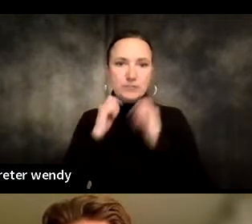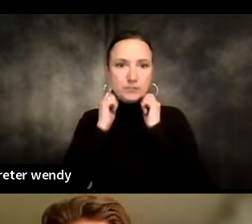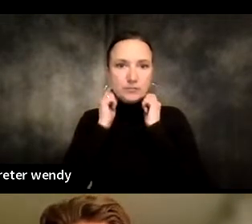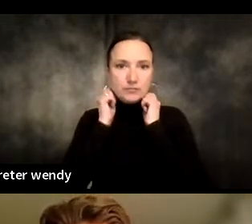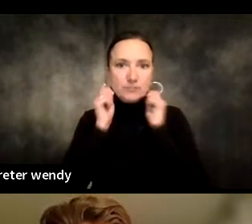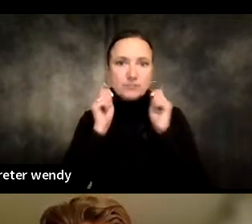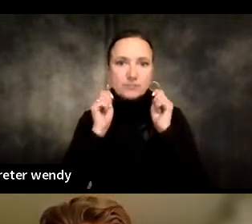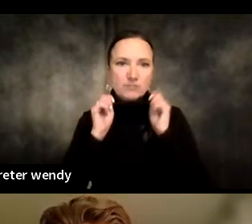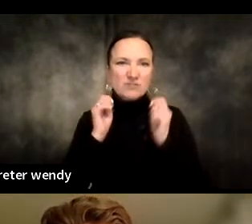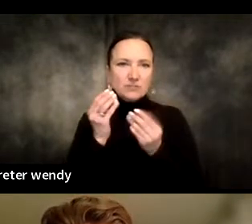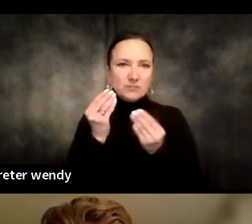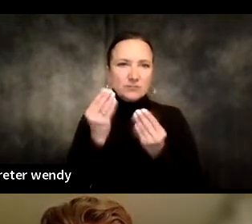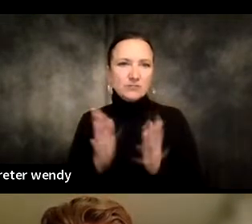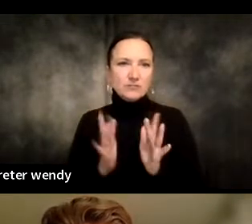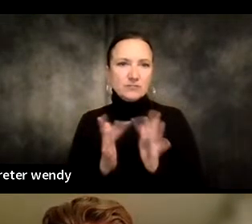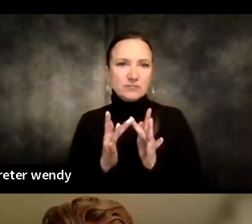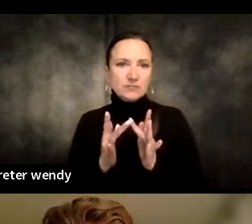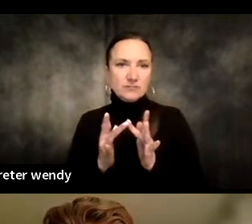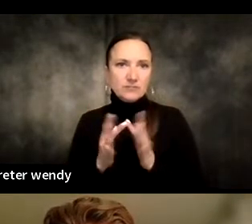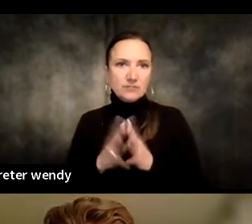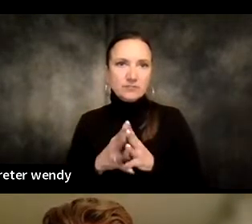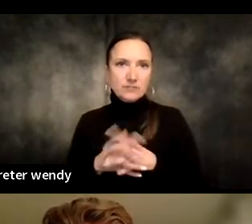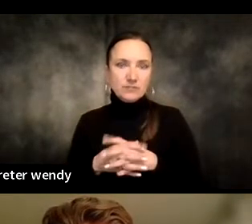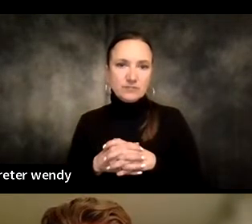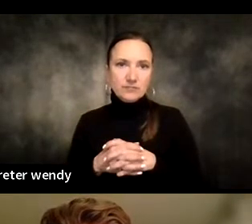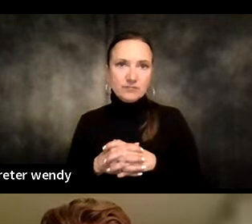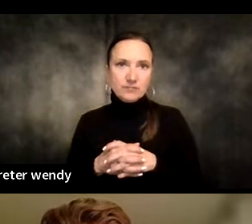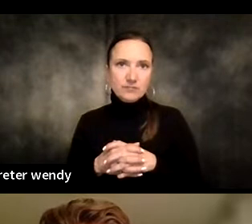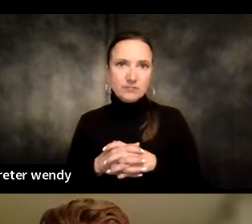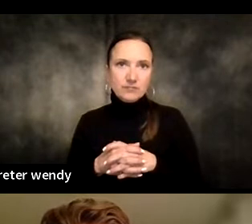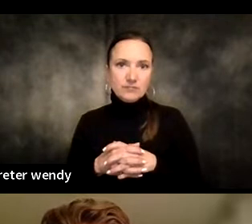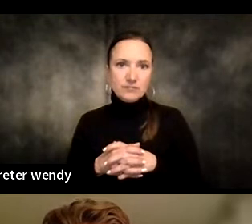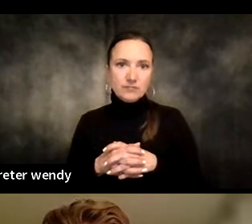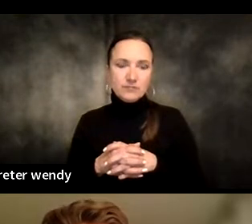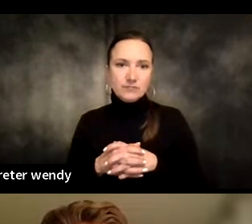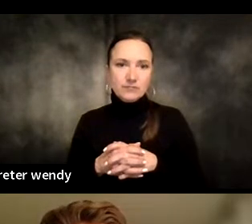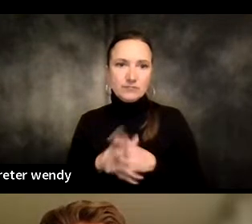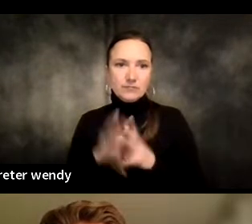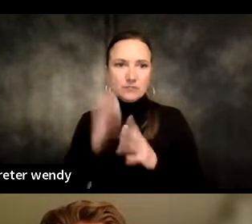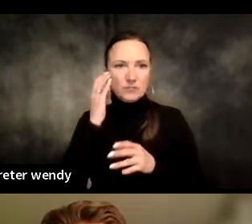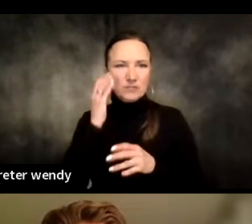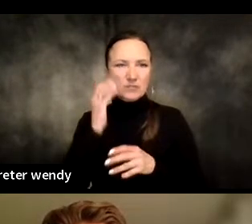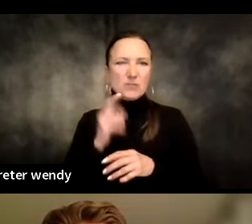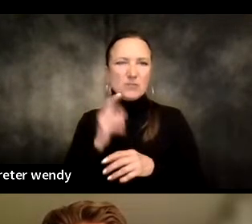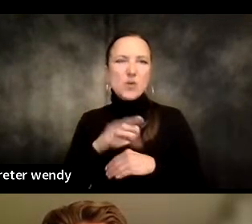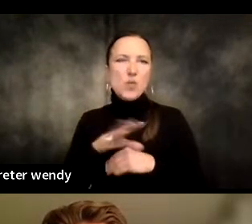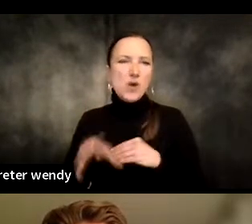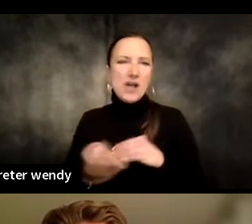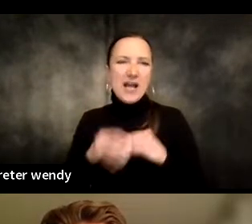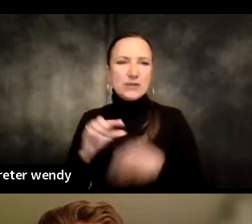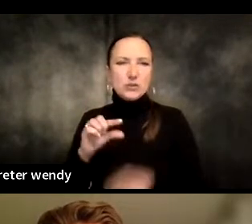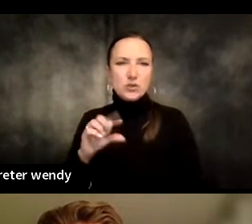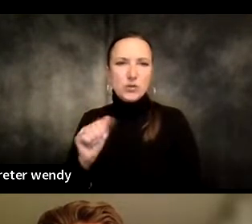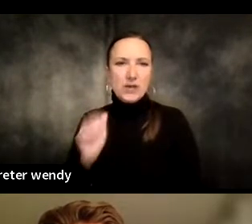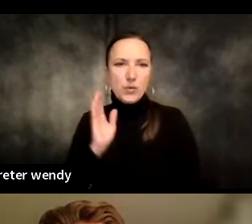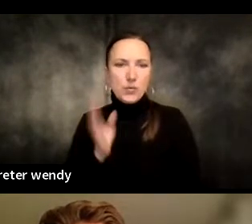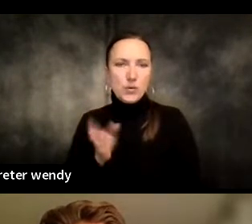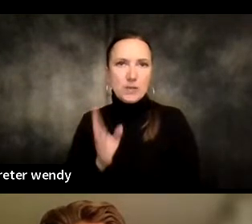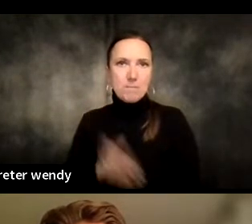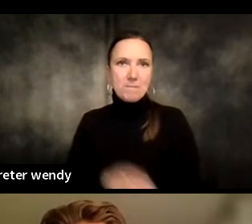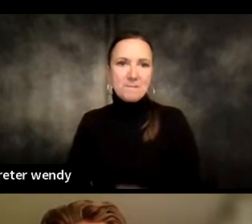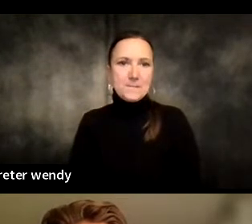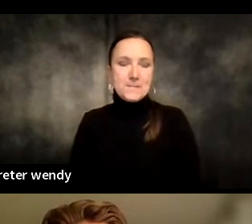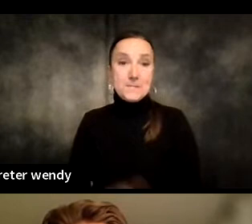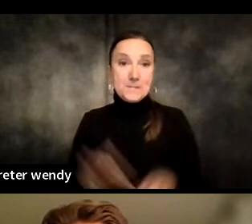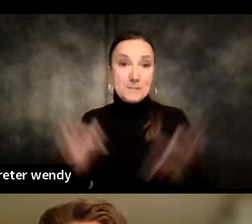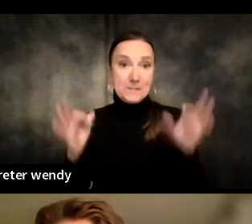the link. Oh, I just sent that a direct message. I'm sorry about that. We'll make sure it's on the Q&A. All right, that's